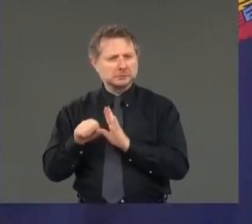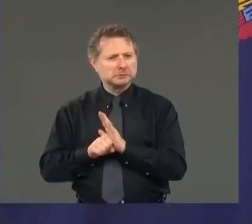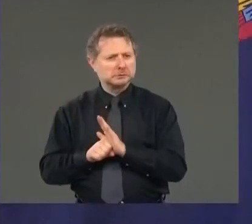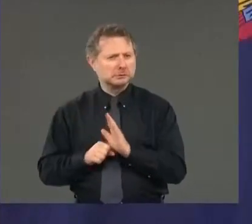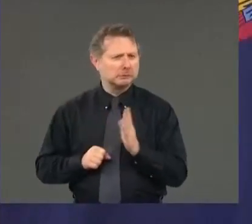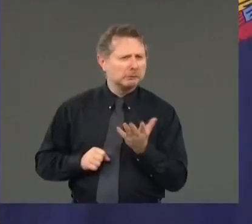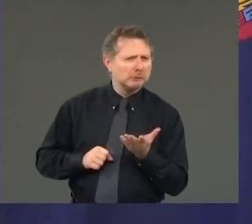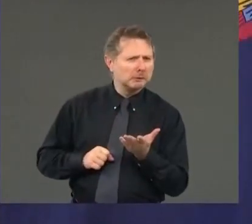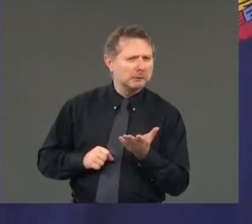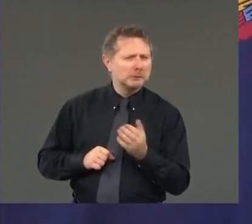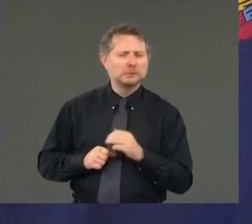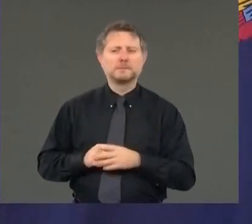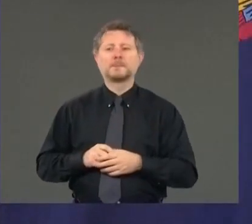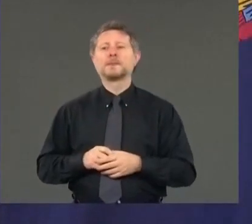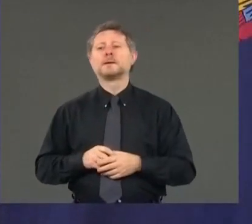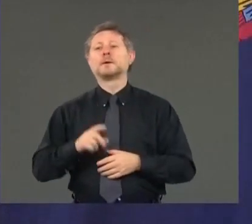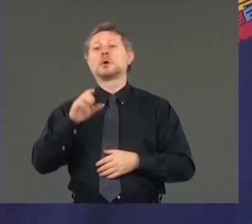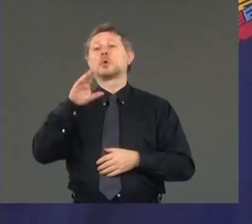Look,